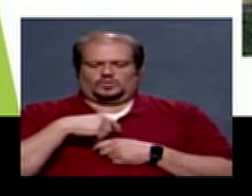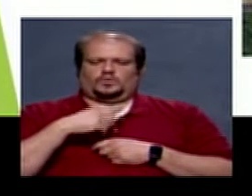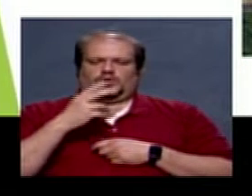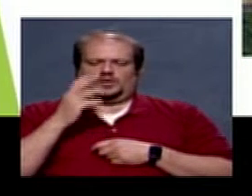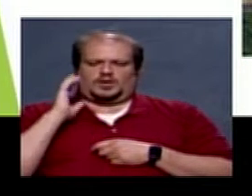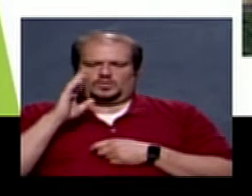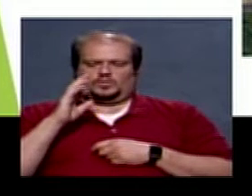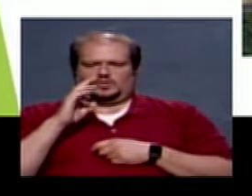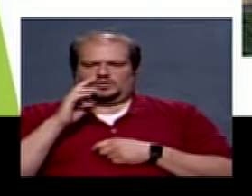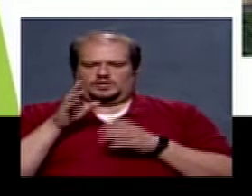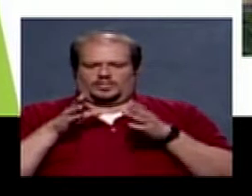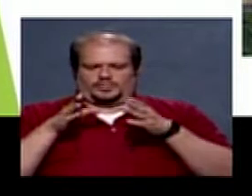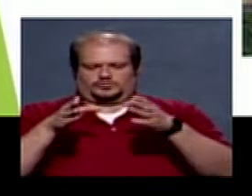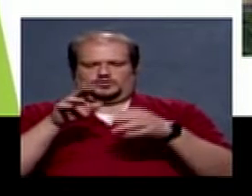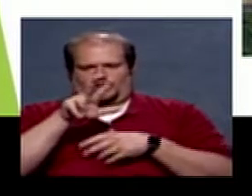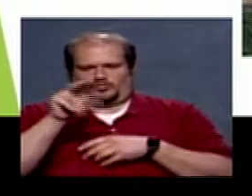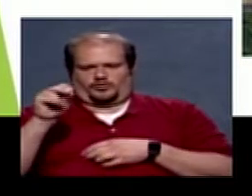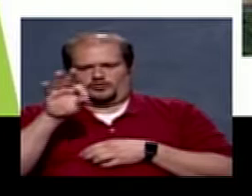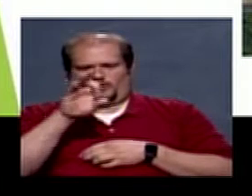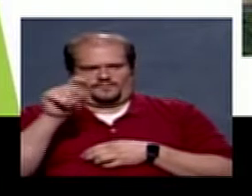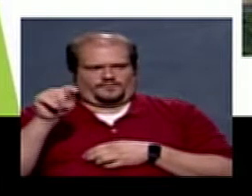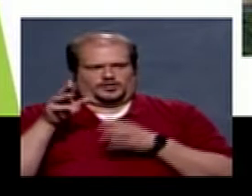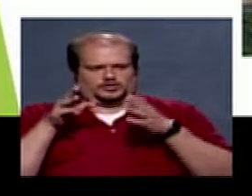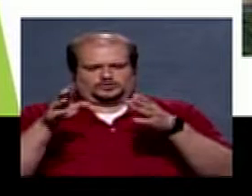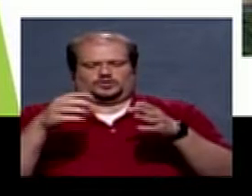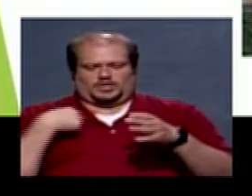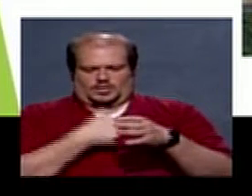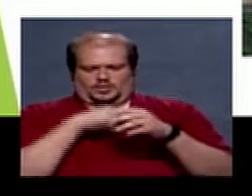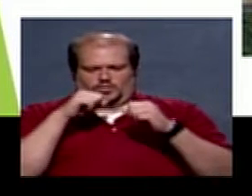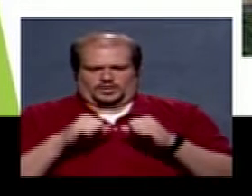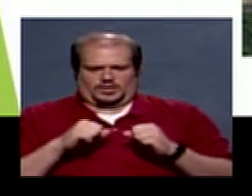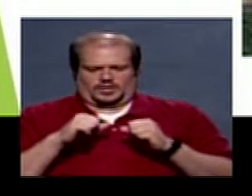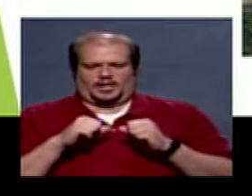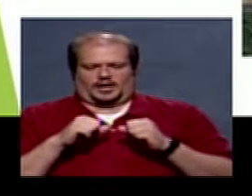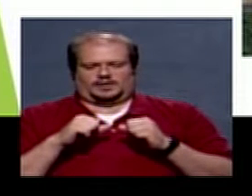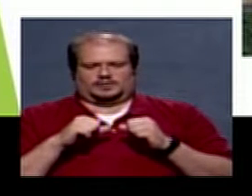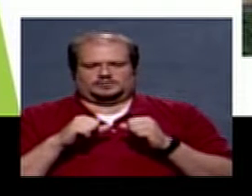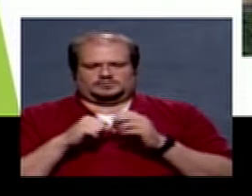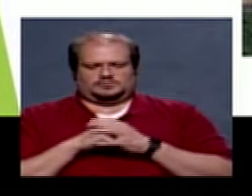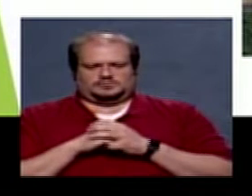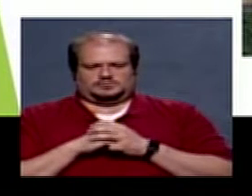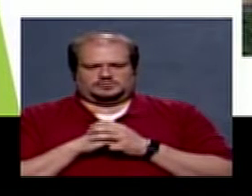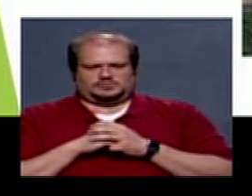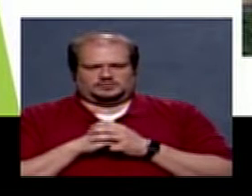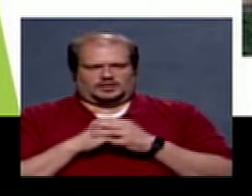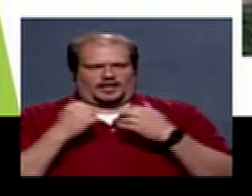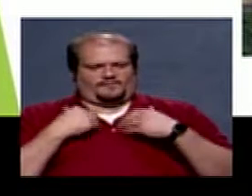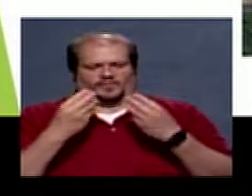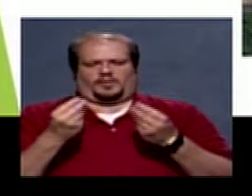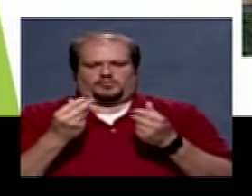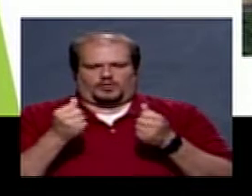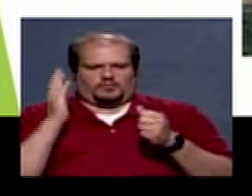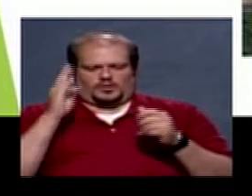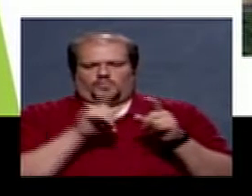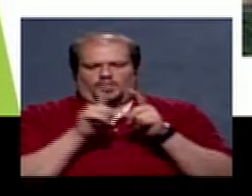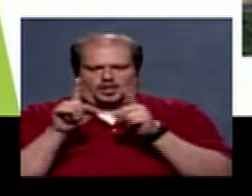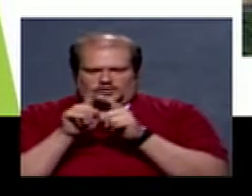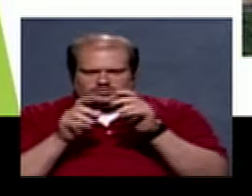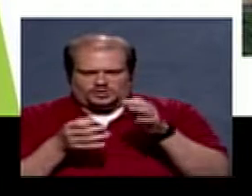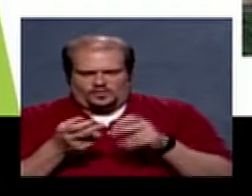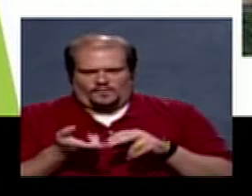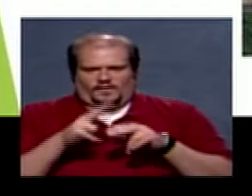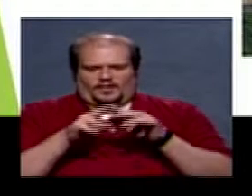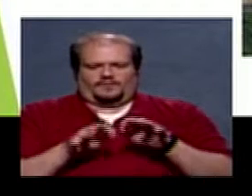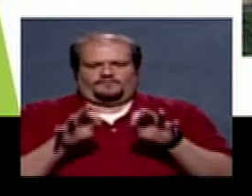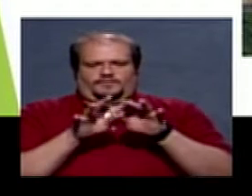the street, the 30-feet street, so we can, their properties will also go up in value